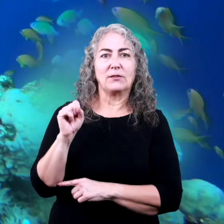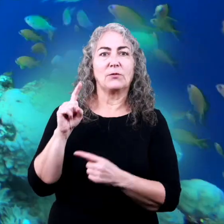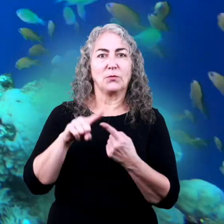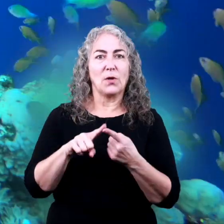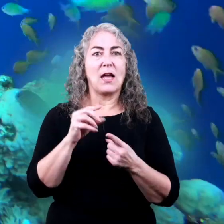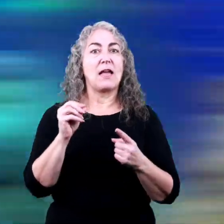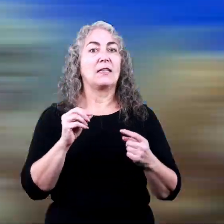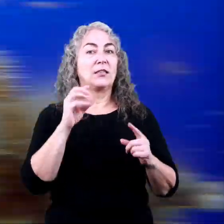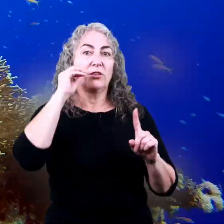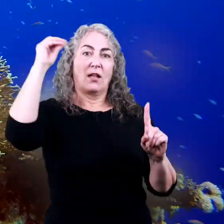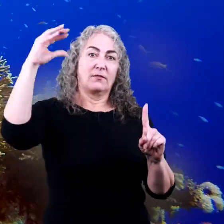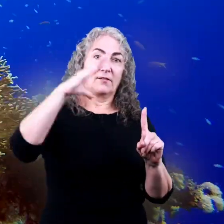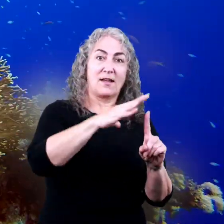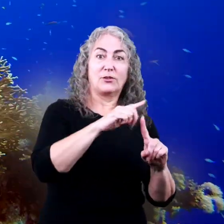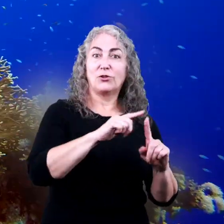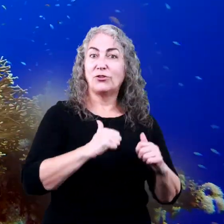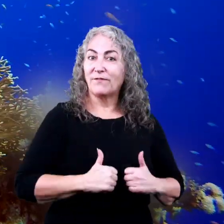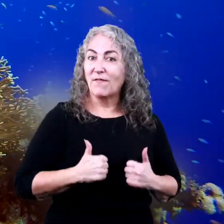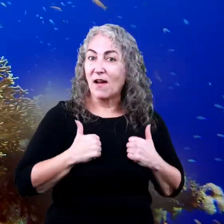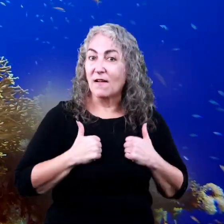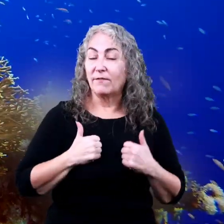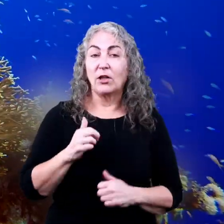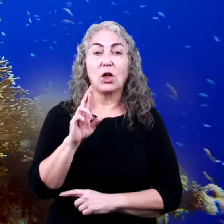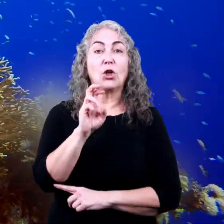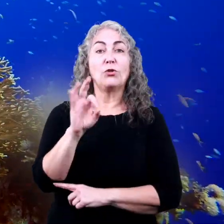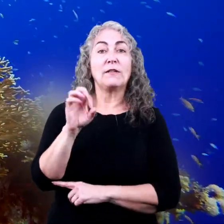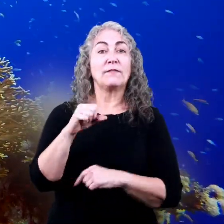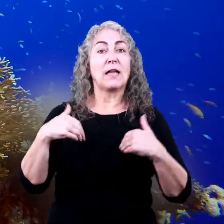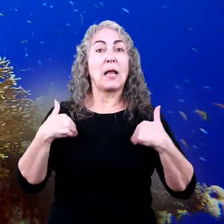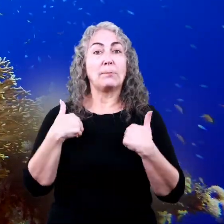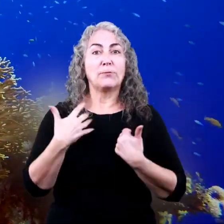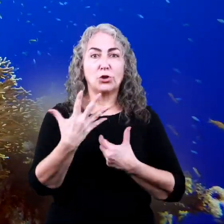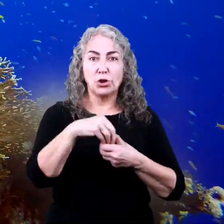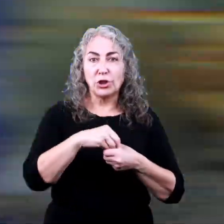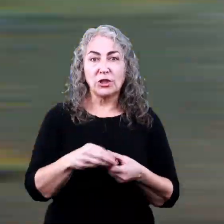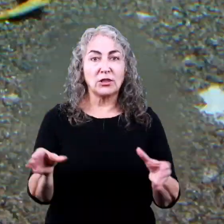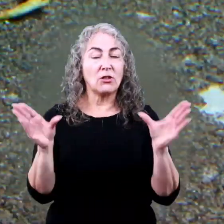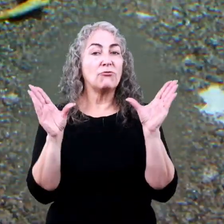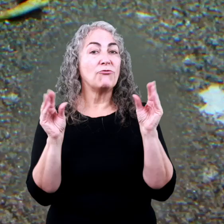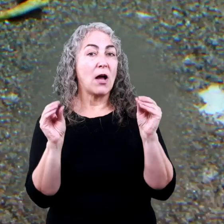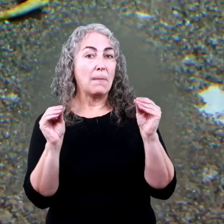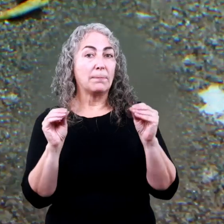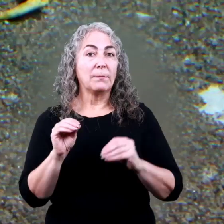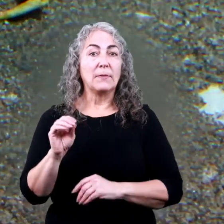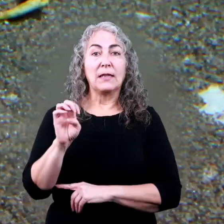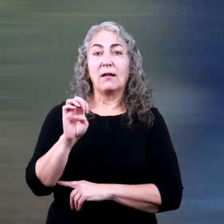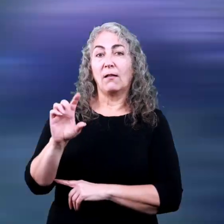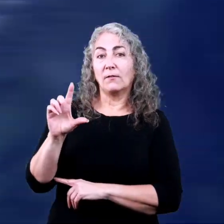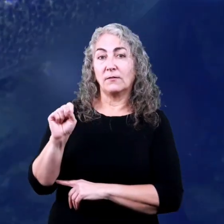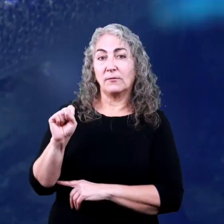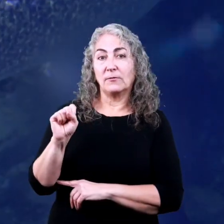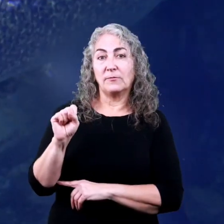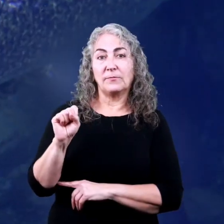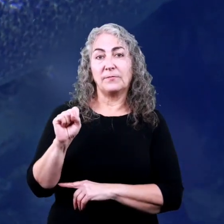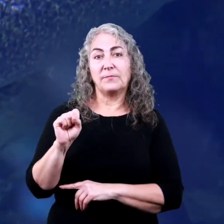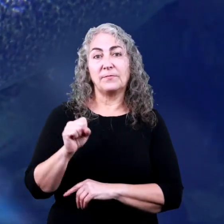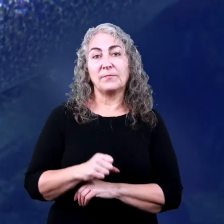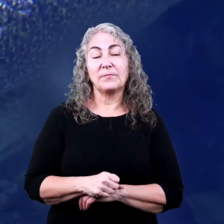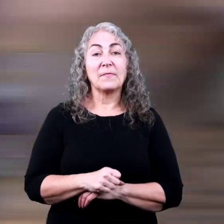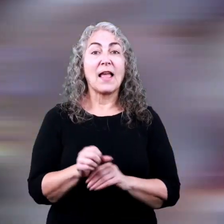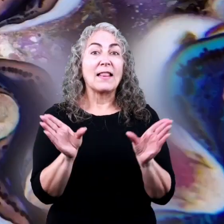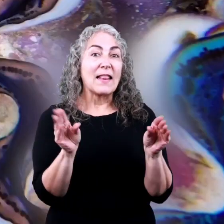and need sunlight to survive. Reef animals include crabs, eels,